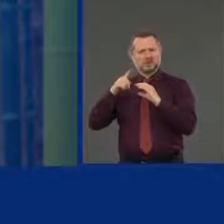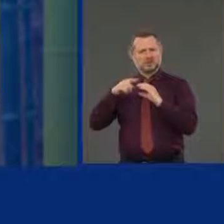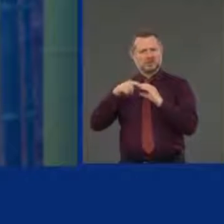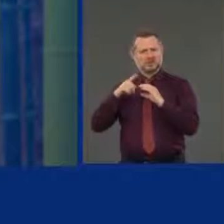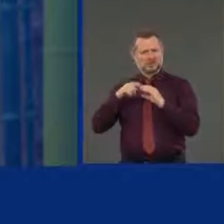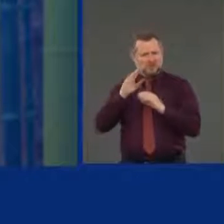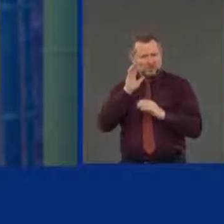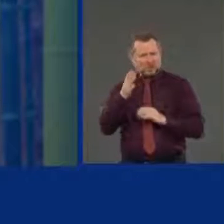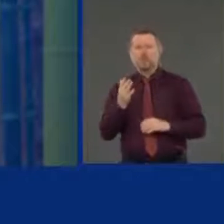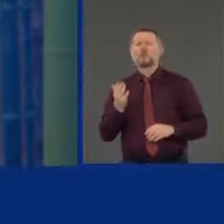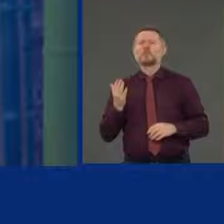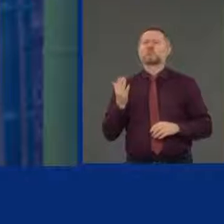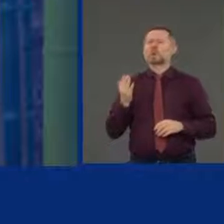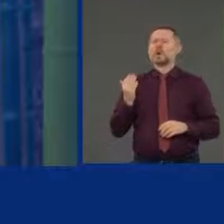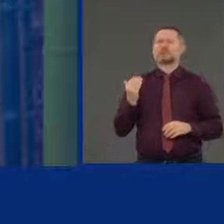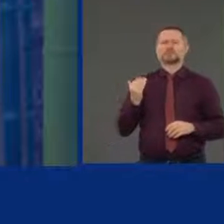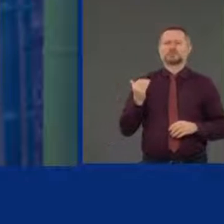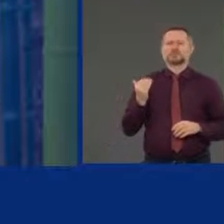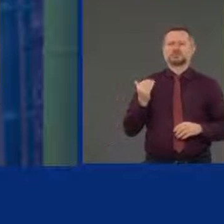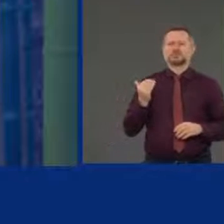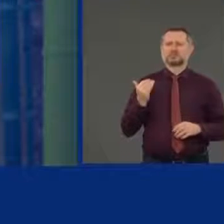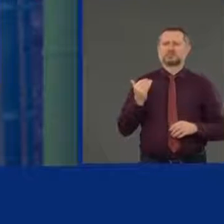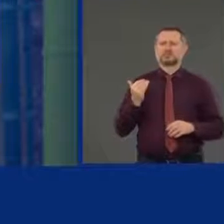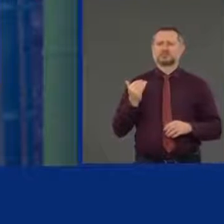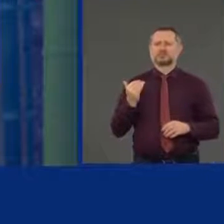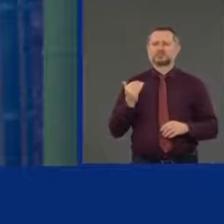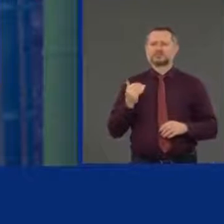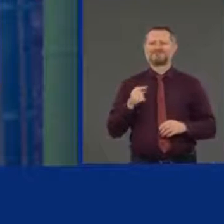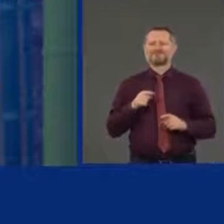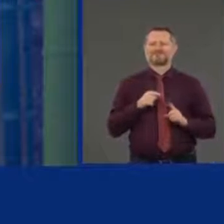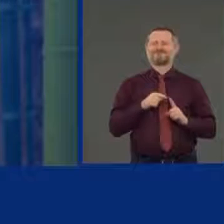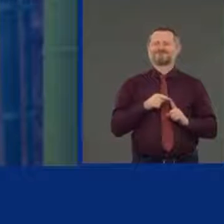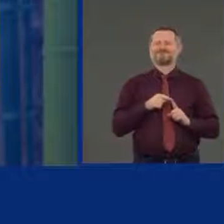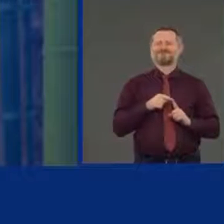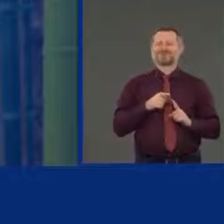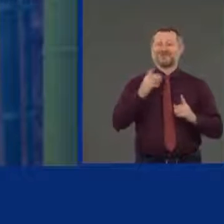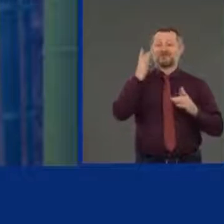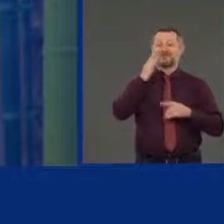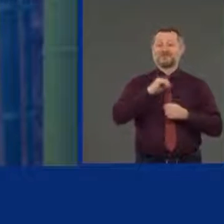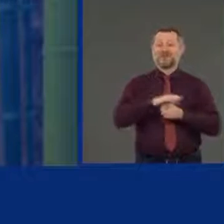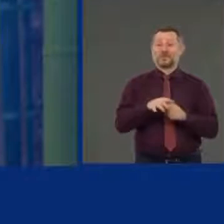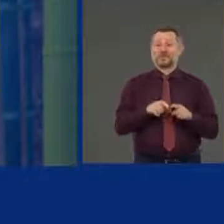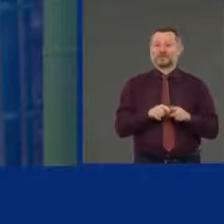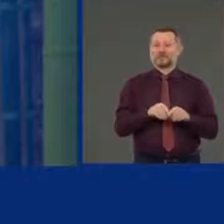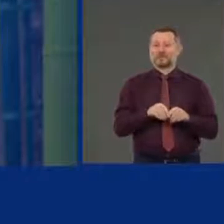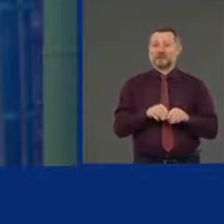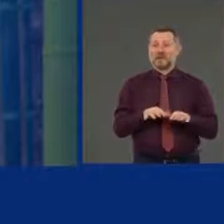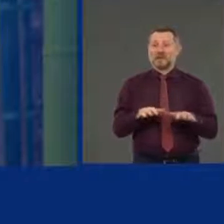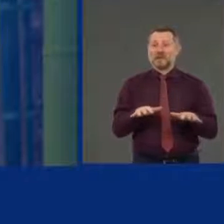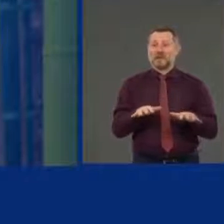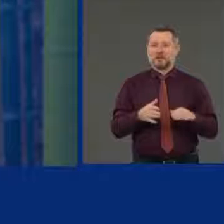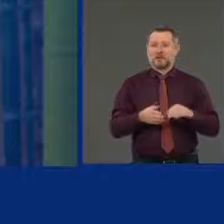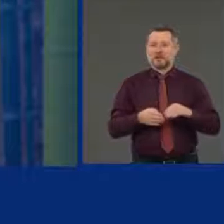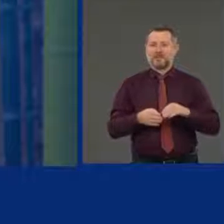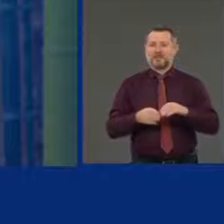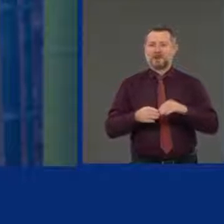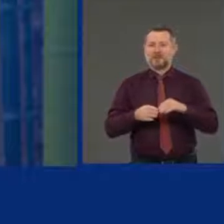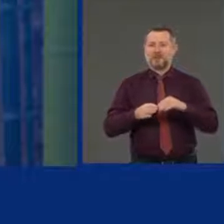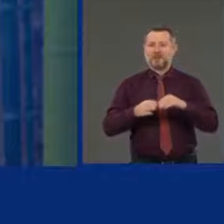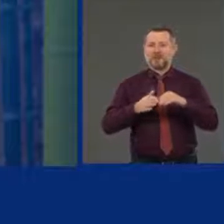Why? Because the spread of the virus has increased.